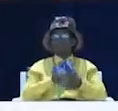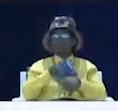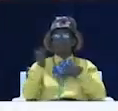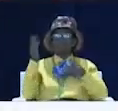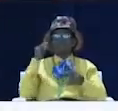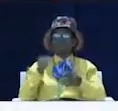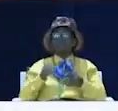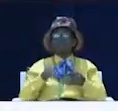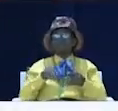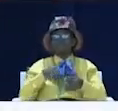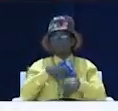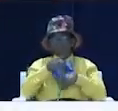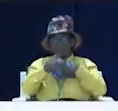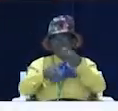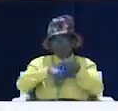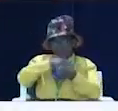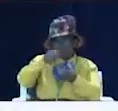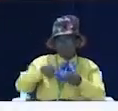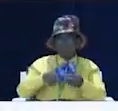Tonight,